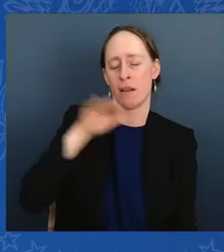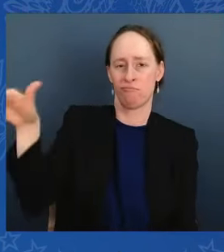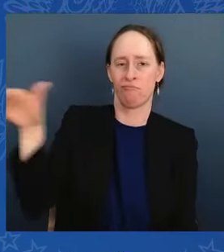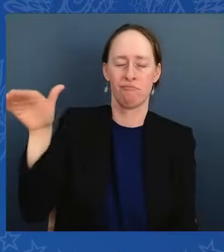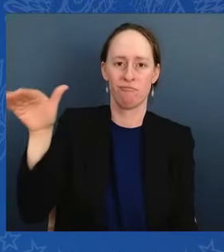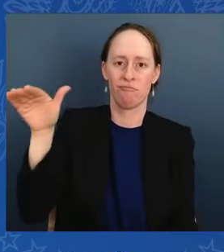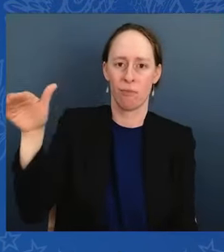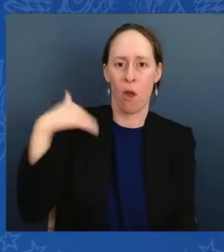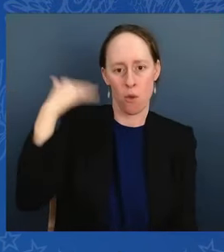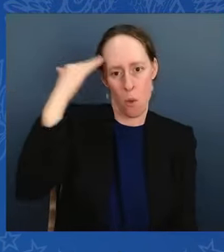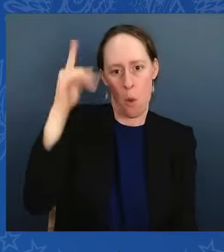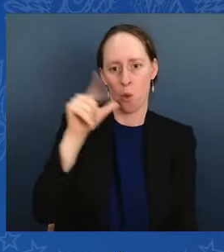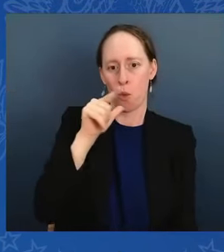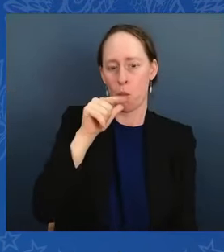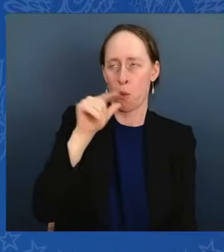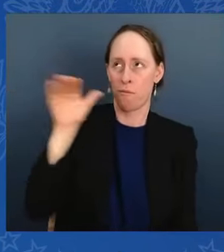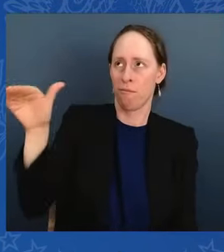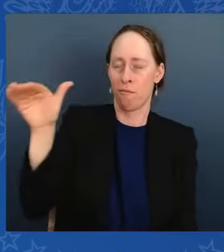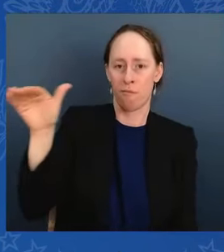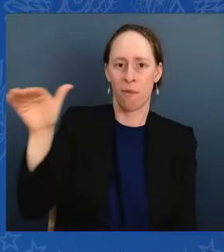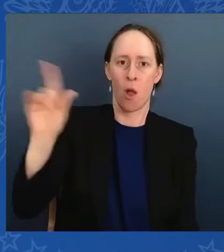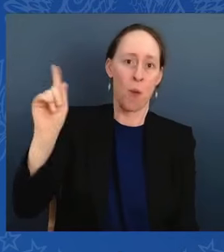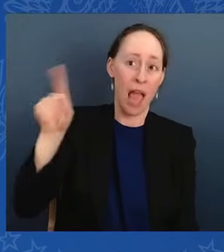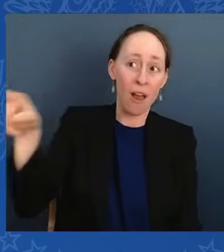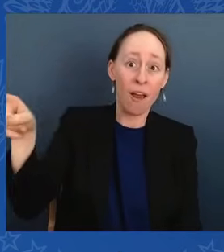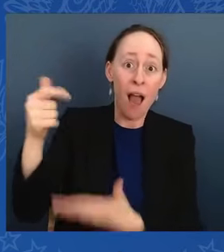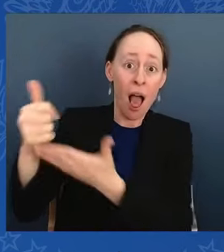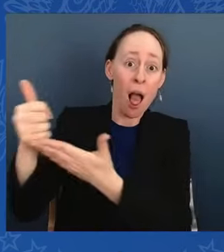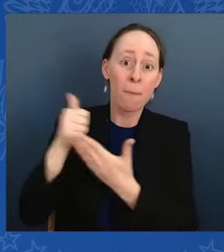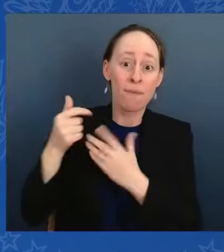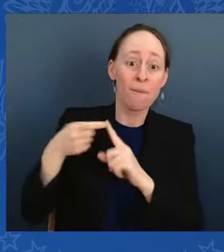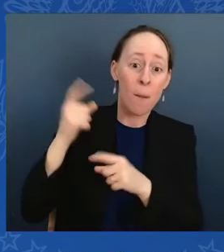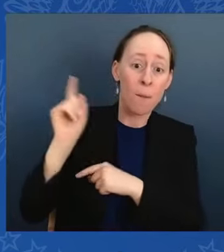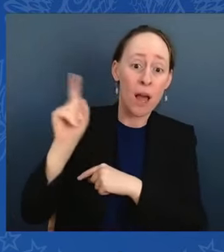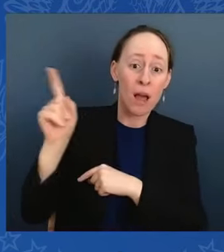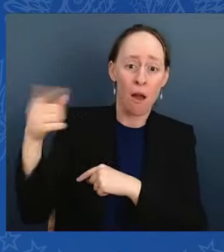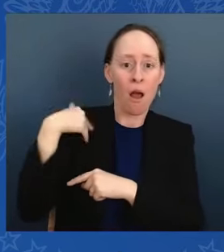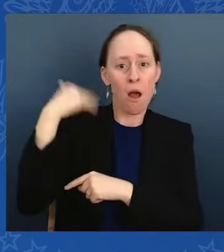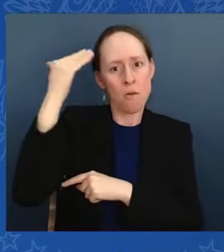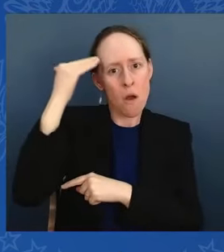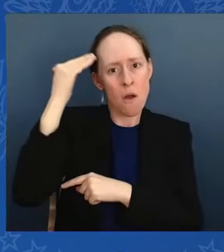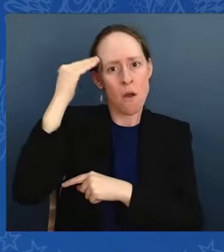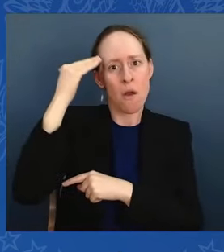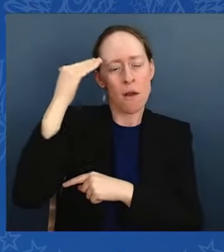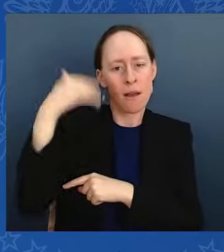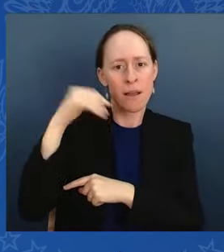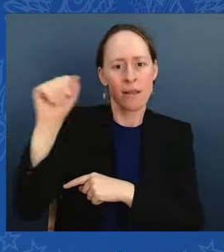where the United States gets help. And before I can say another thing,